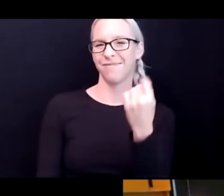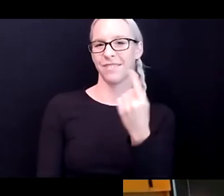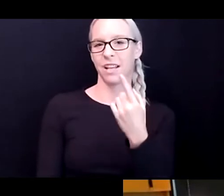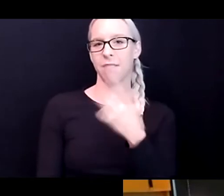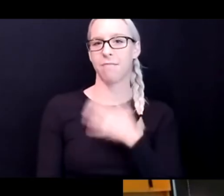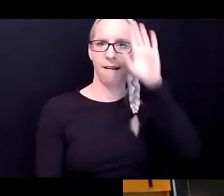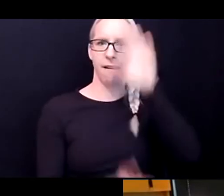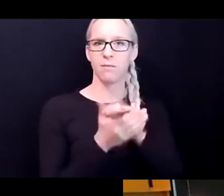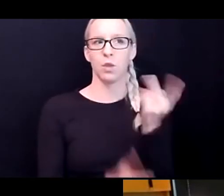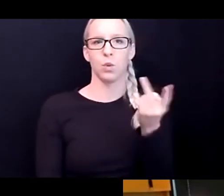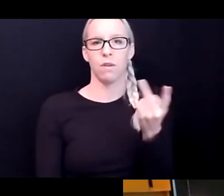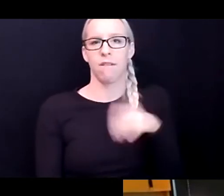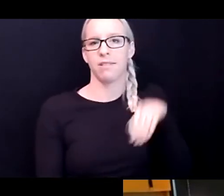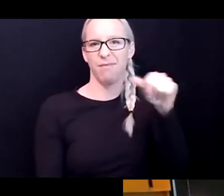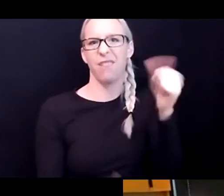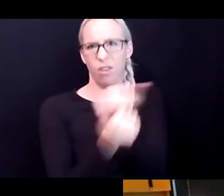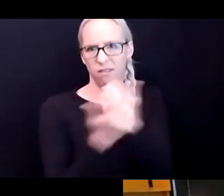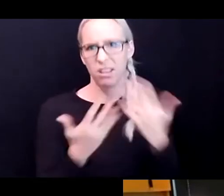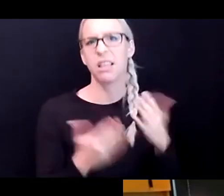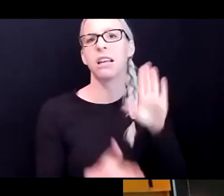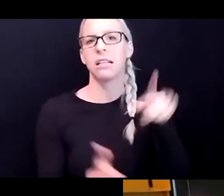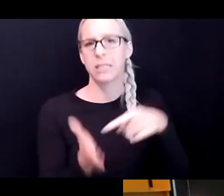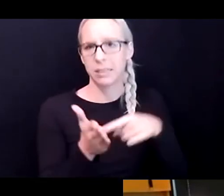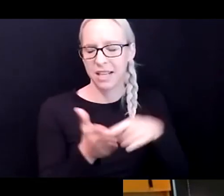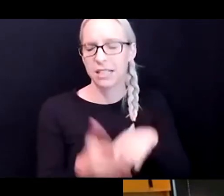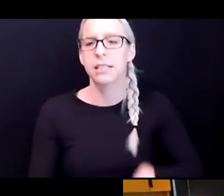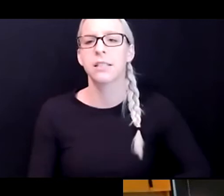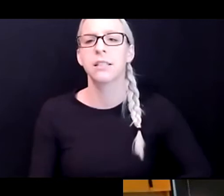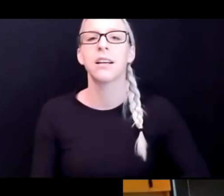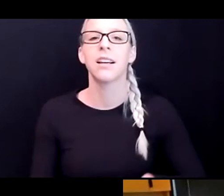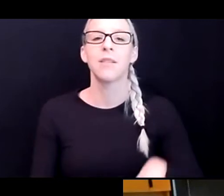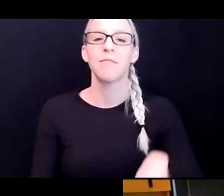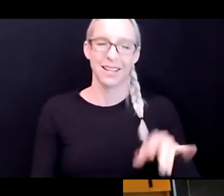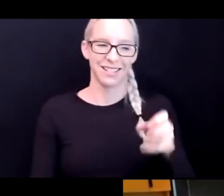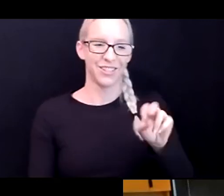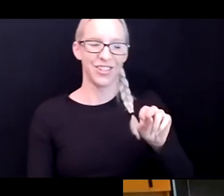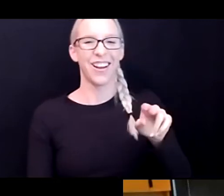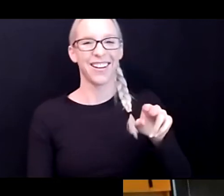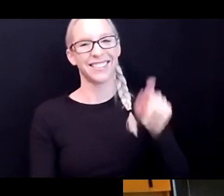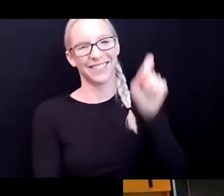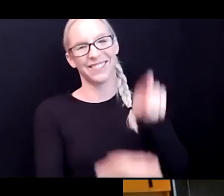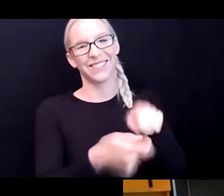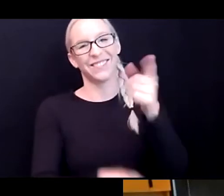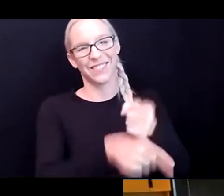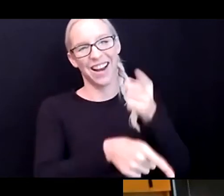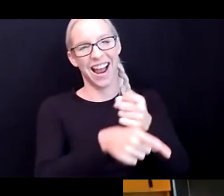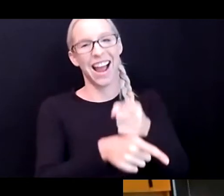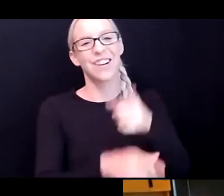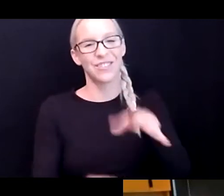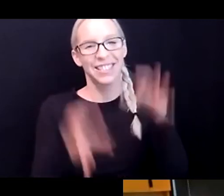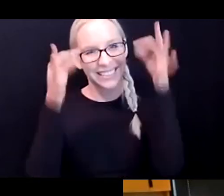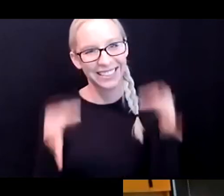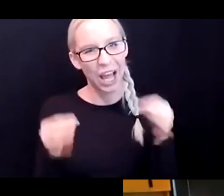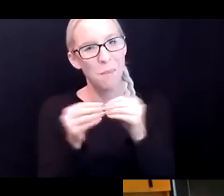was a minor. We decided, John hit it exactly right. We did choose a little bit more risk